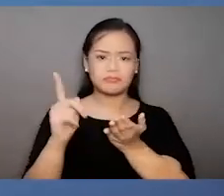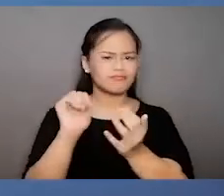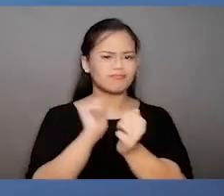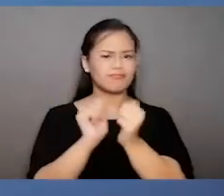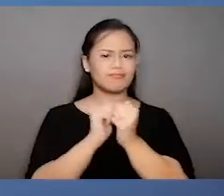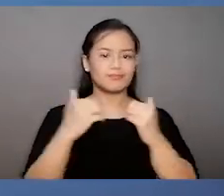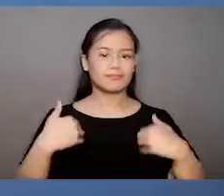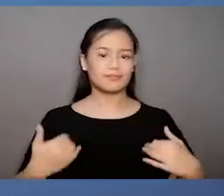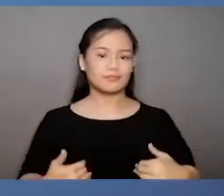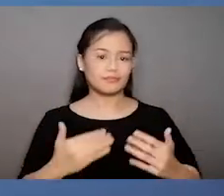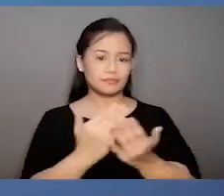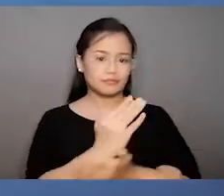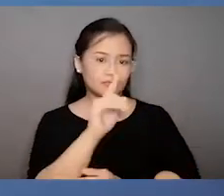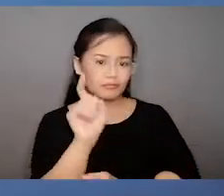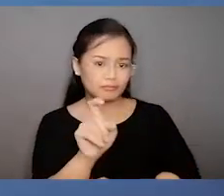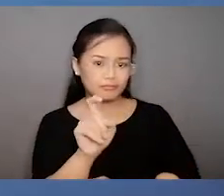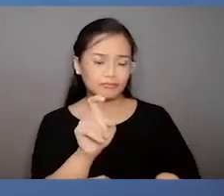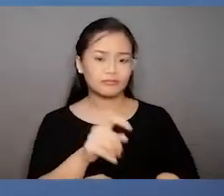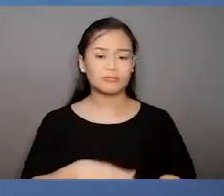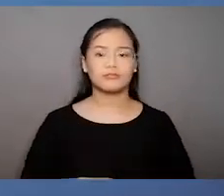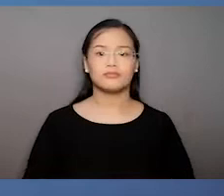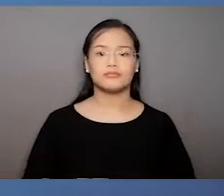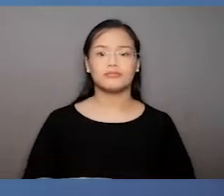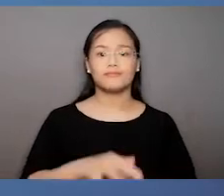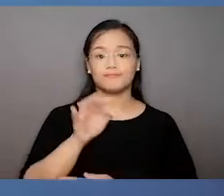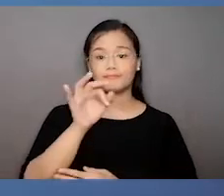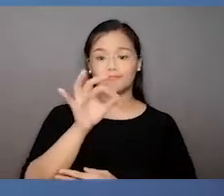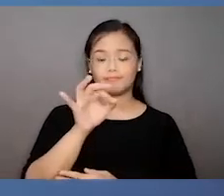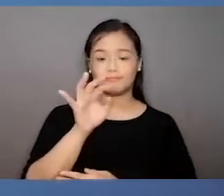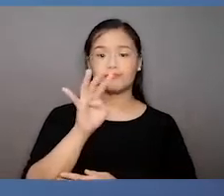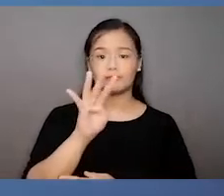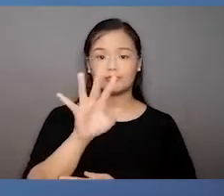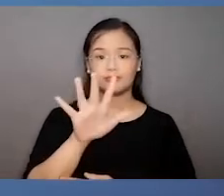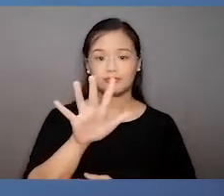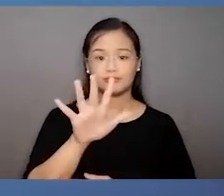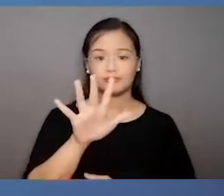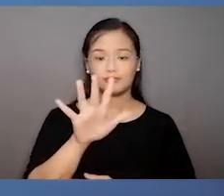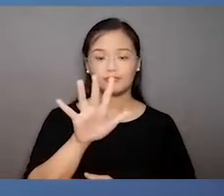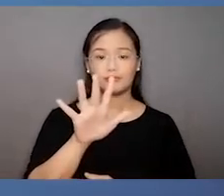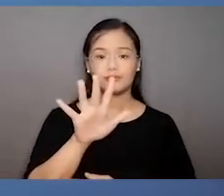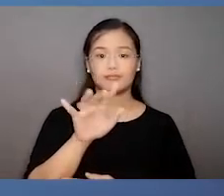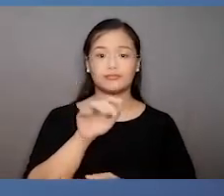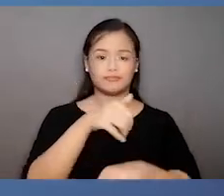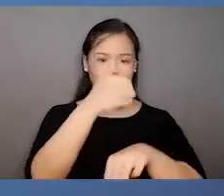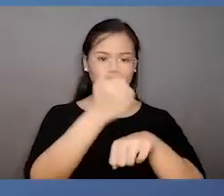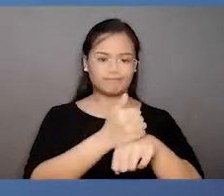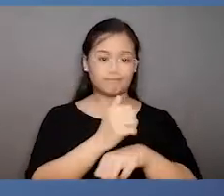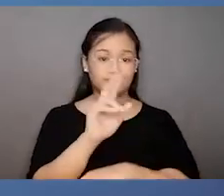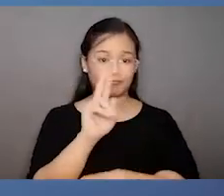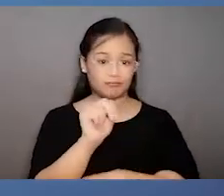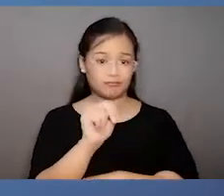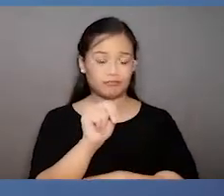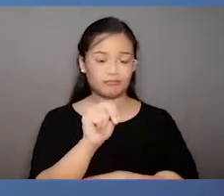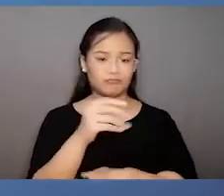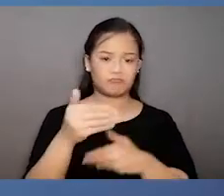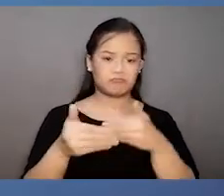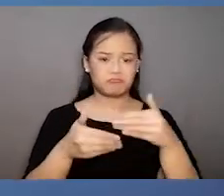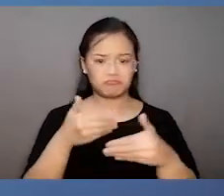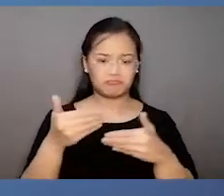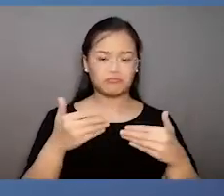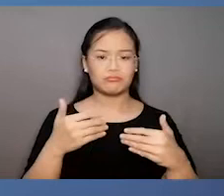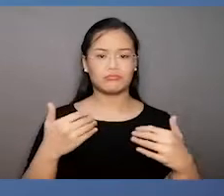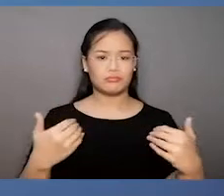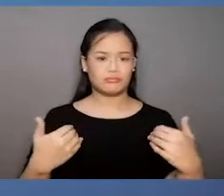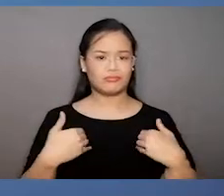by human rights? So in 1945, when the UN was established, it took 3